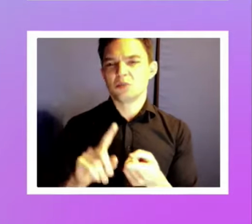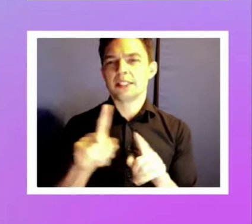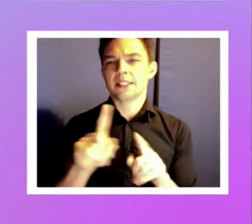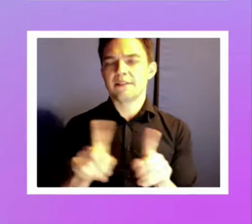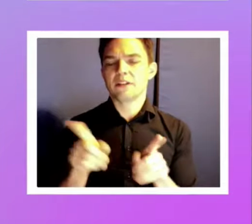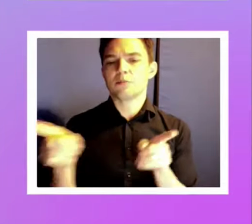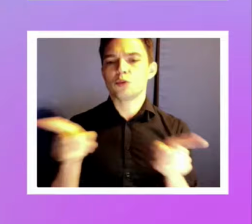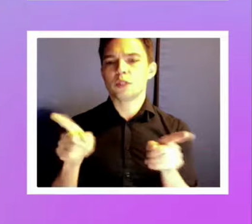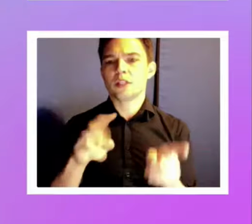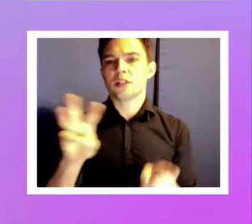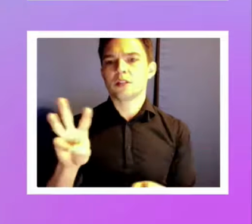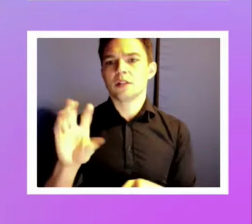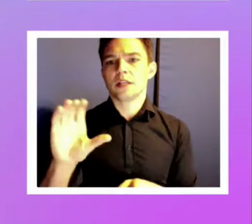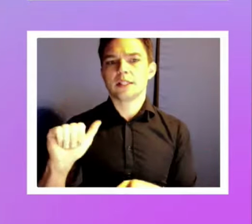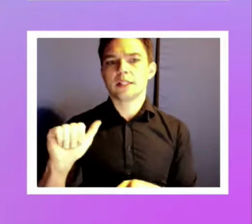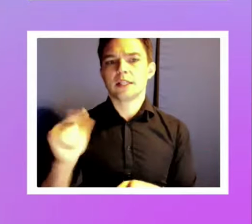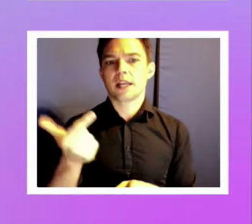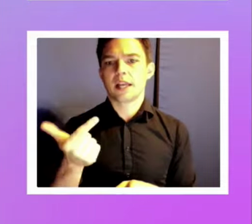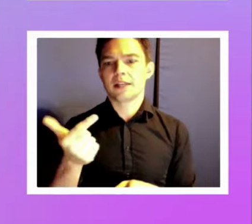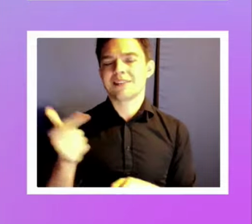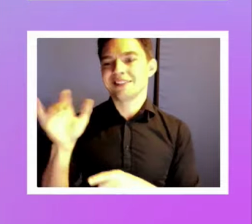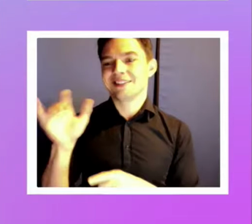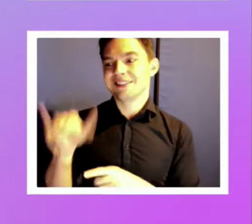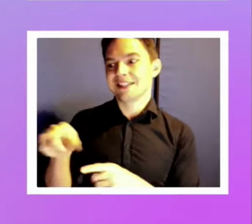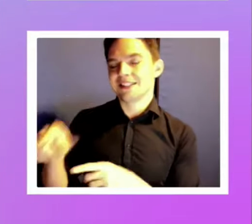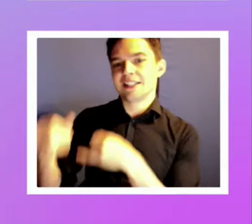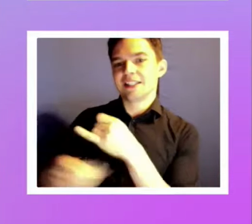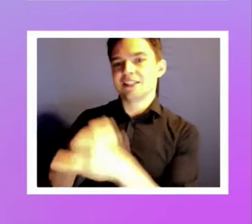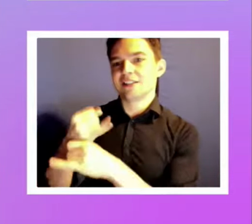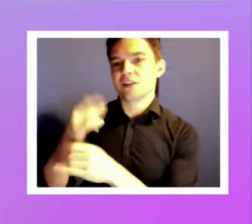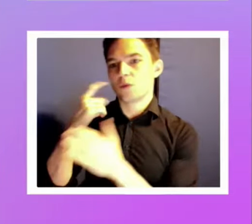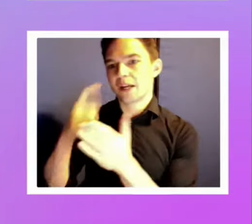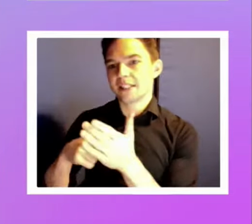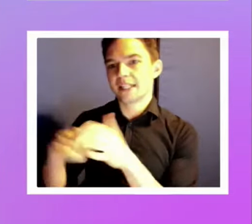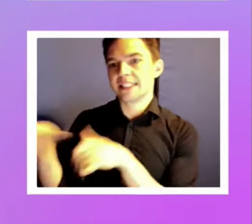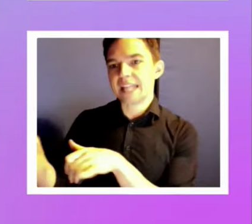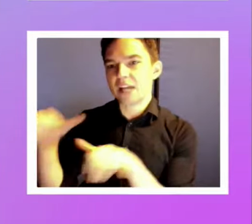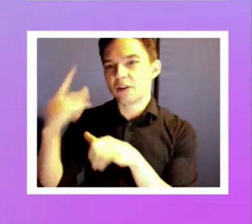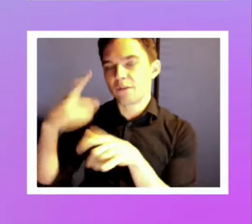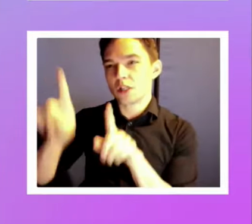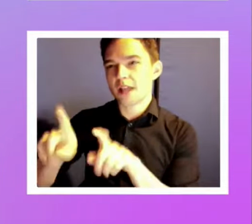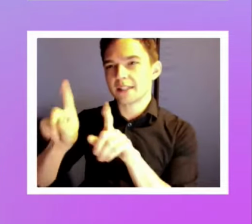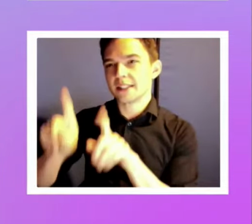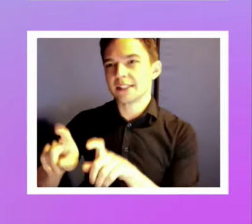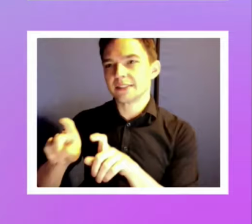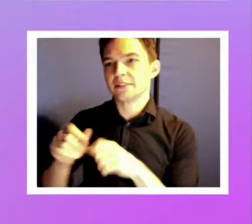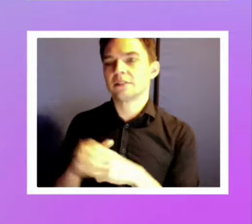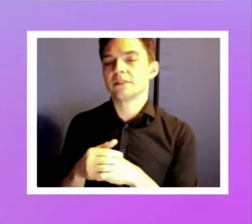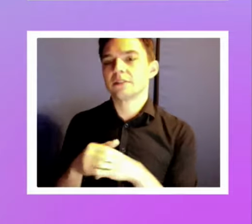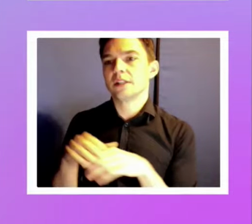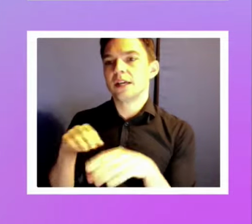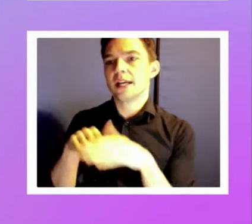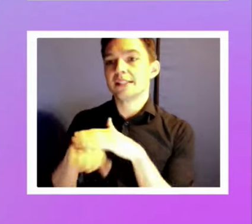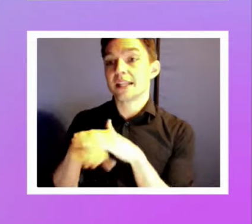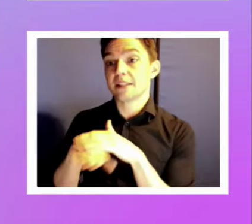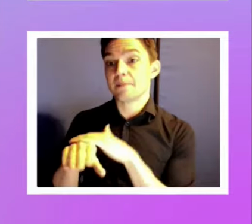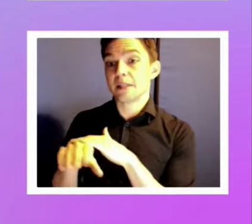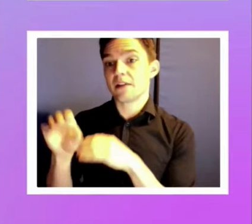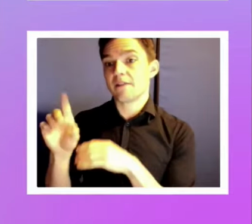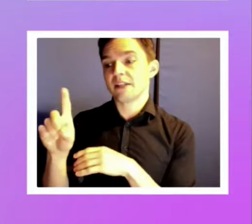So WCAG is this internationally recognized standard for testing accessibility of